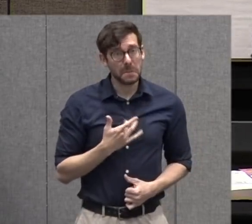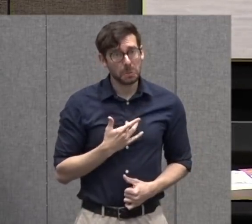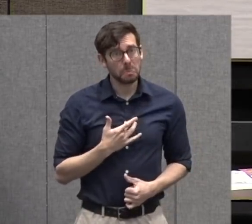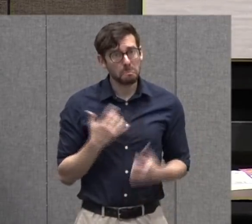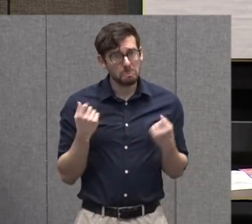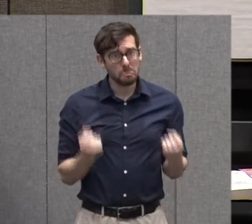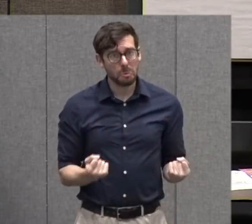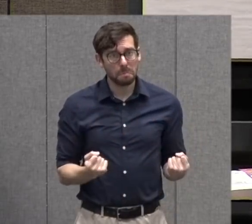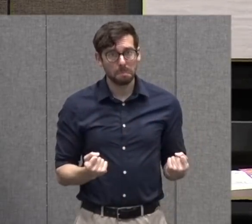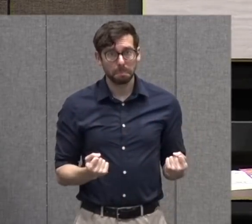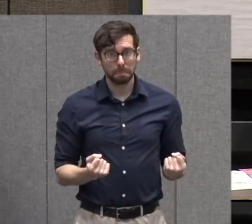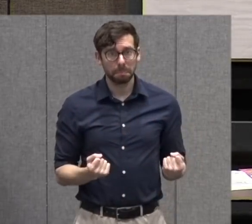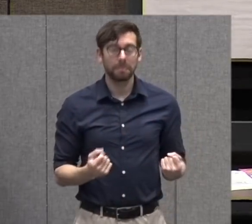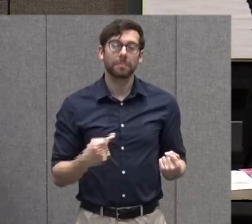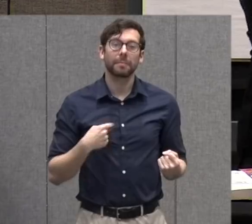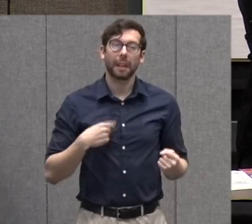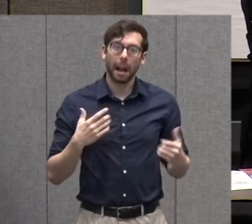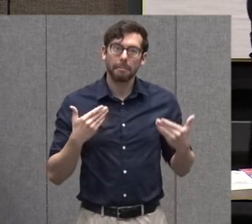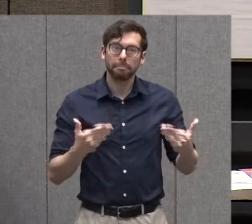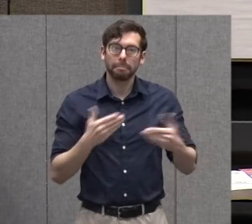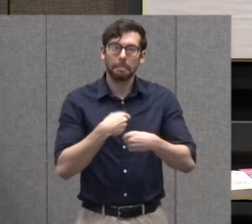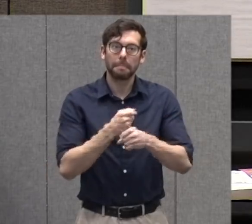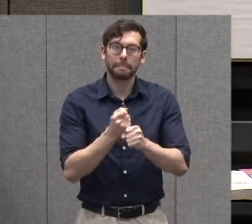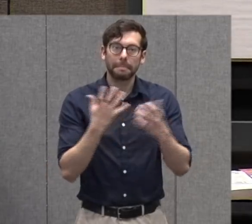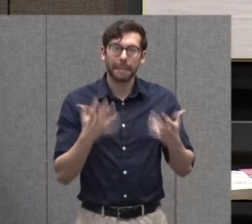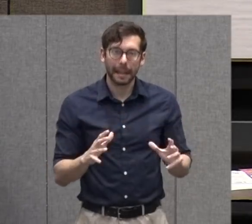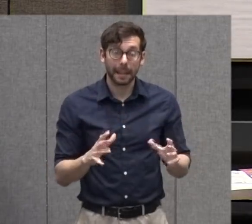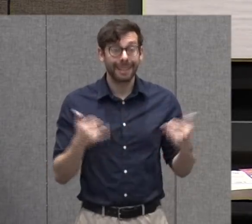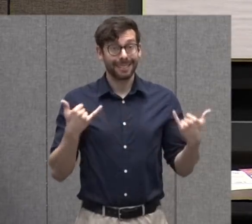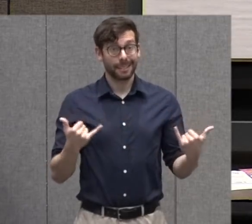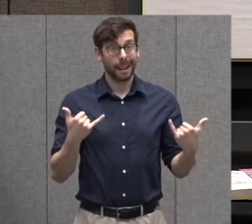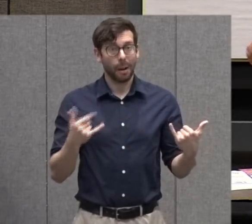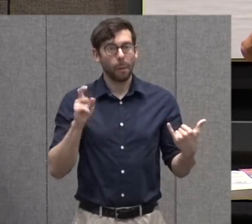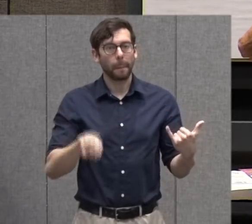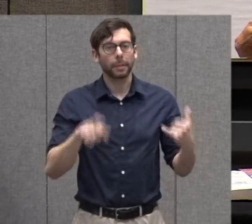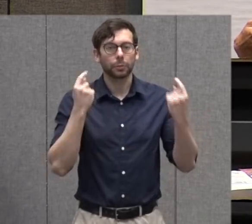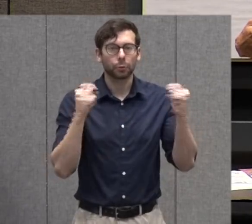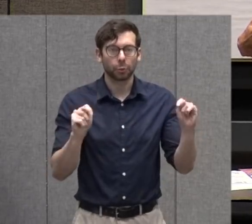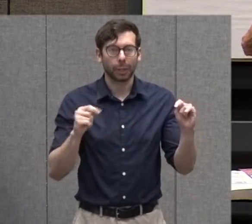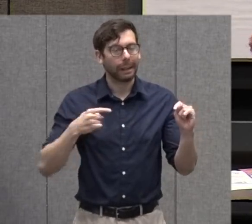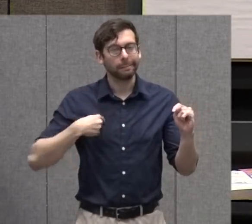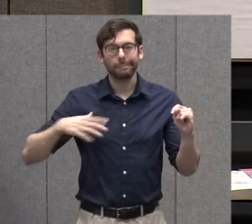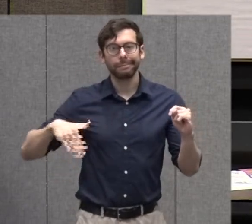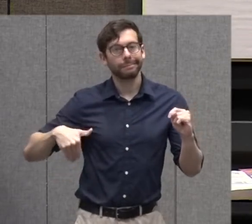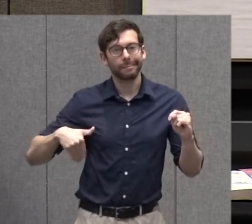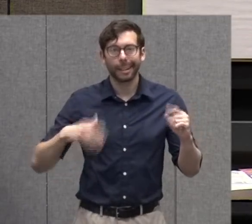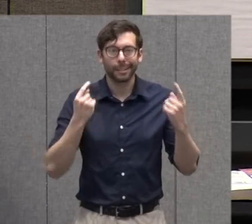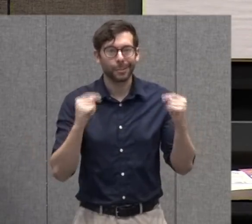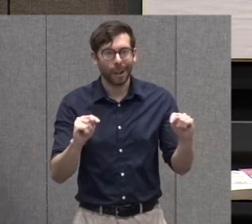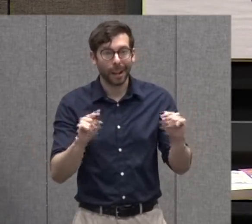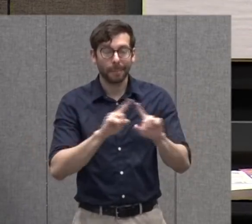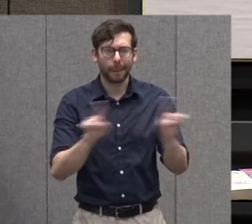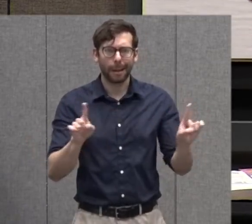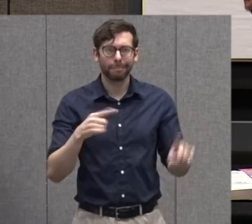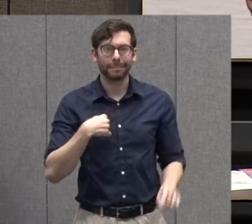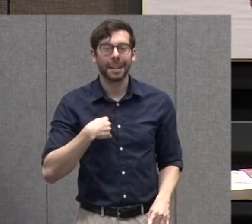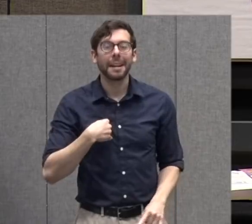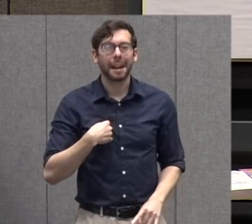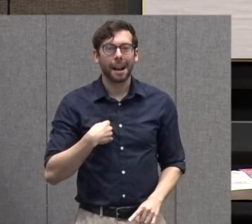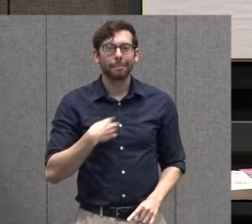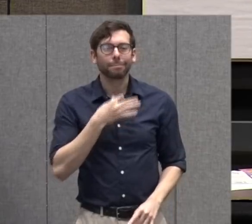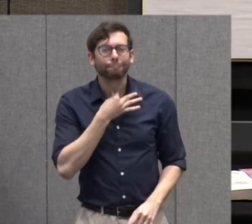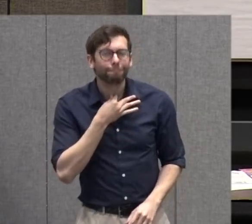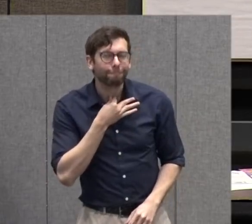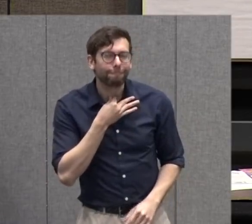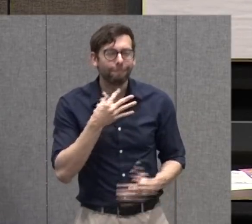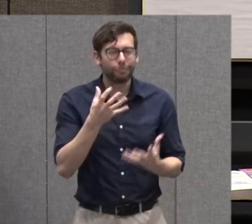And then I made it, and now I have to try it out. I haven't tried it out yet, so I'll be very curious to see and observe